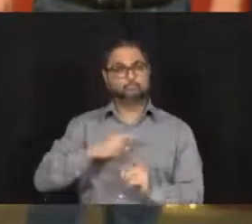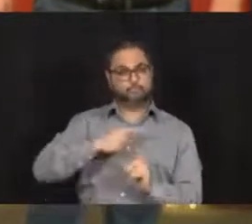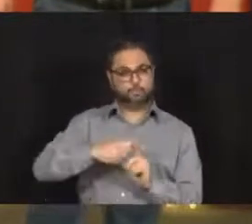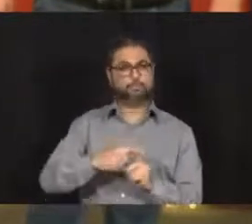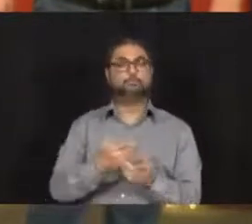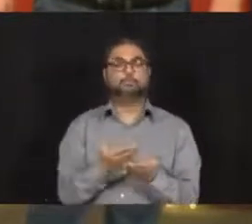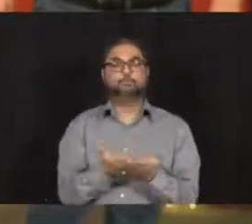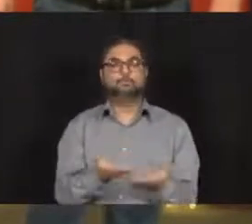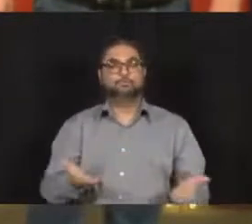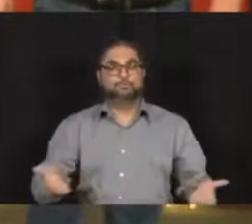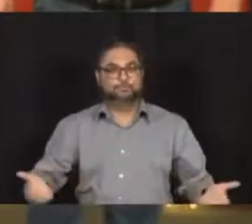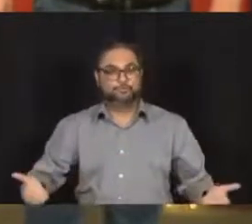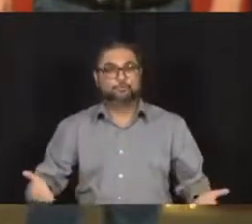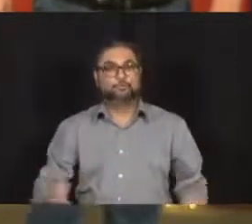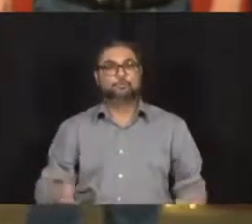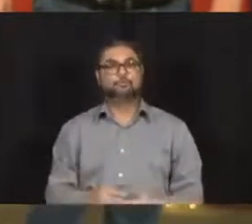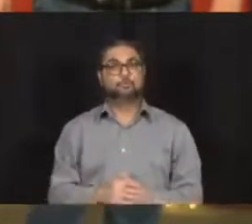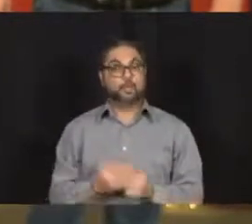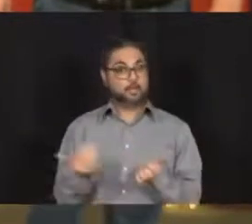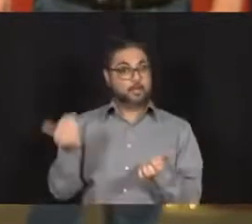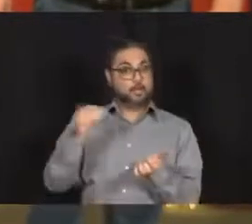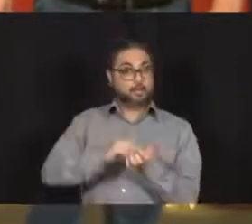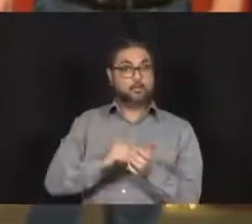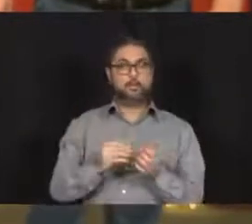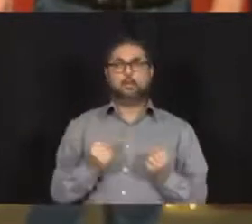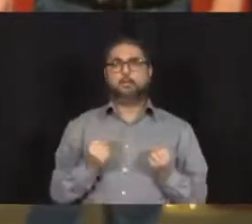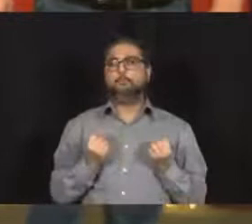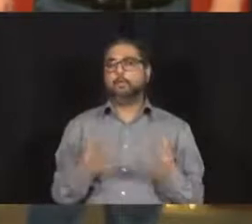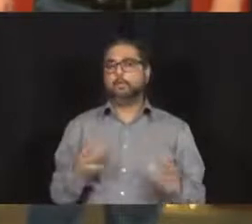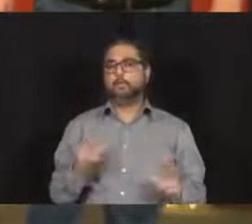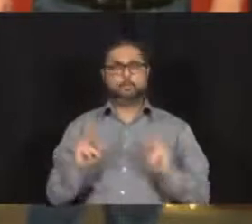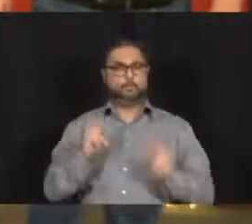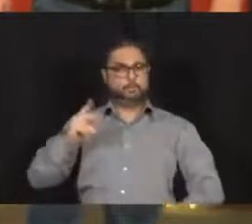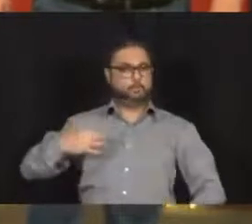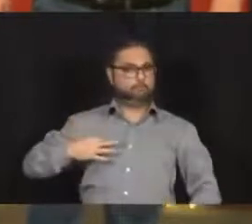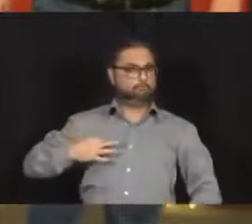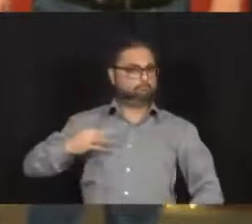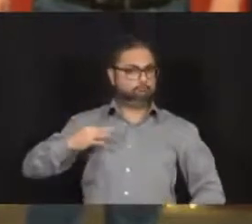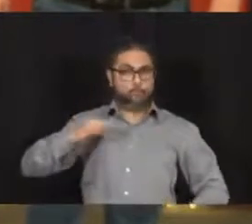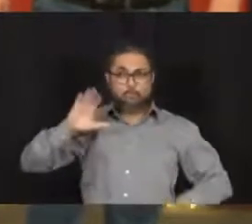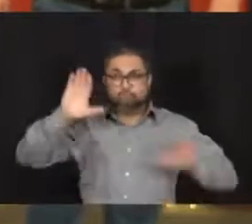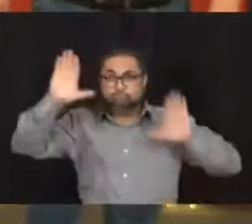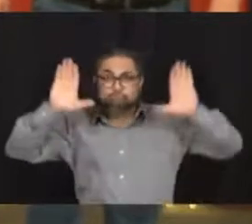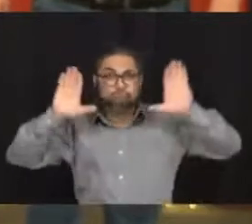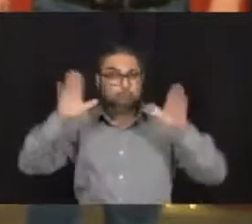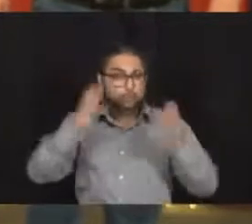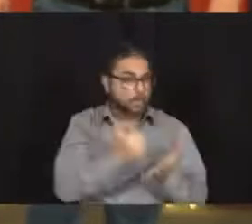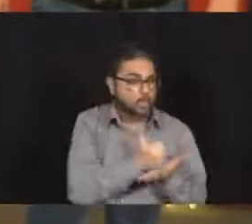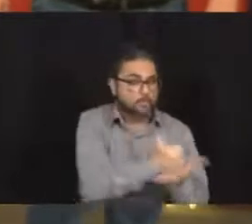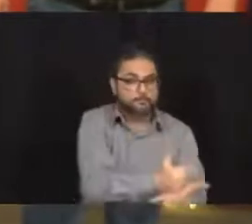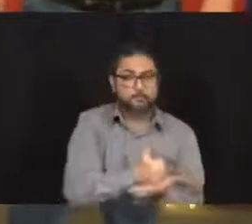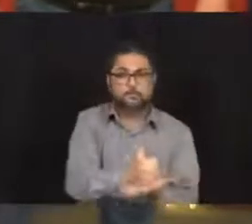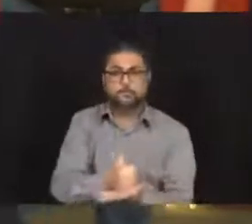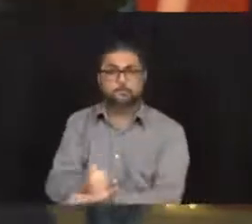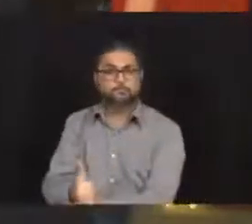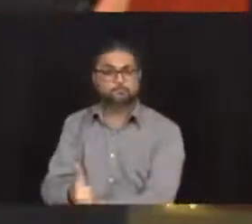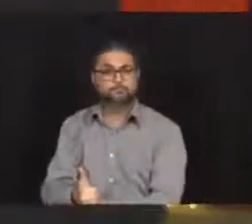deployed regionally and helping the local public health units where they've indicated that they need extra help.